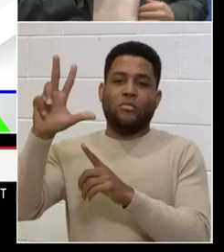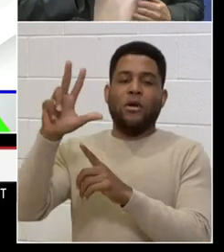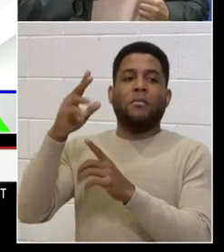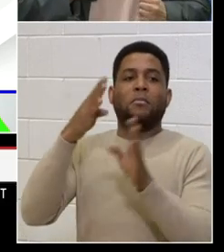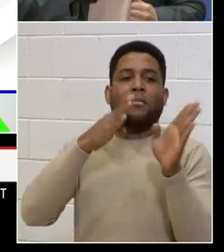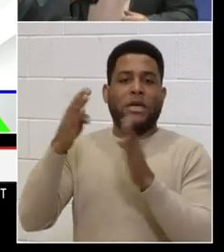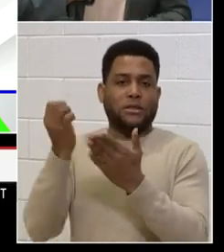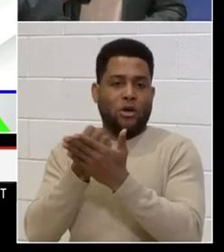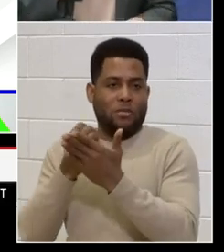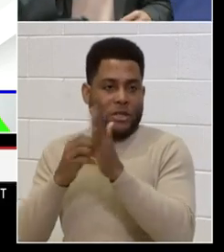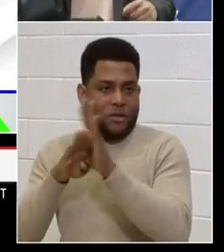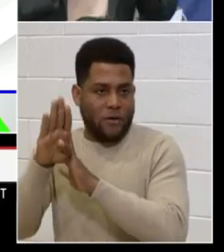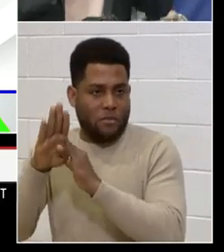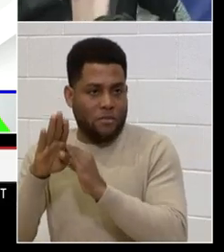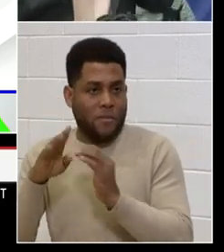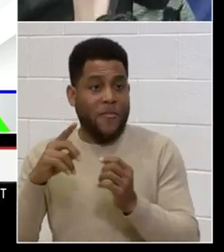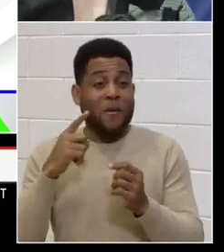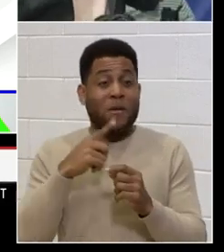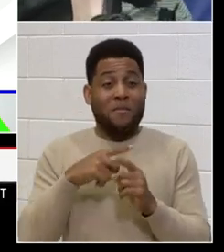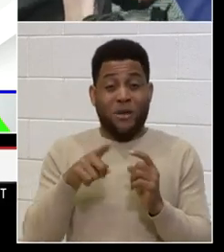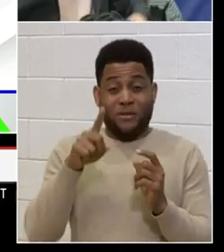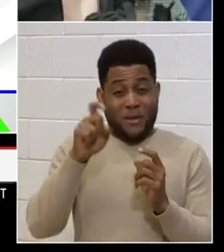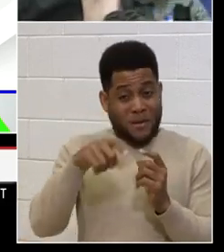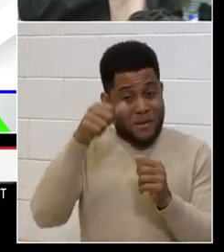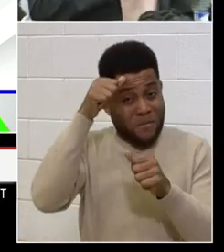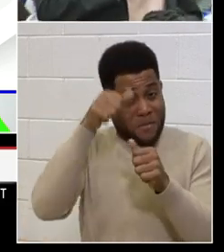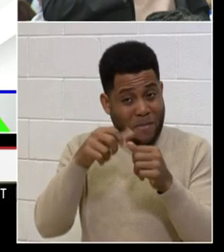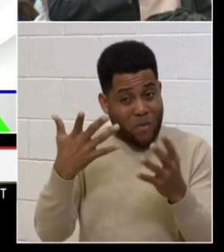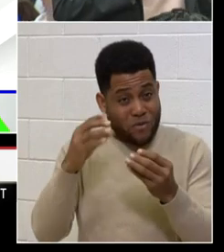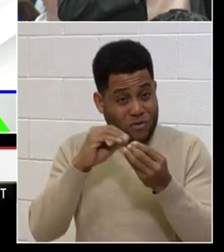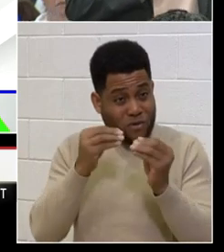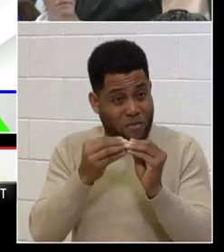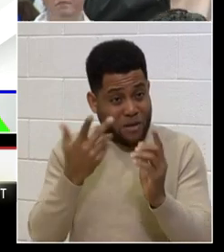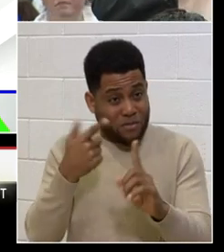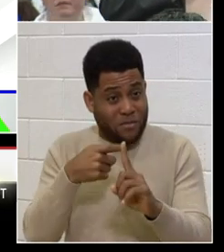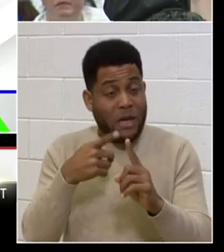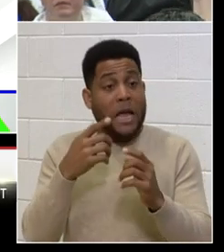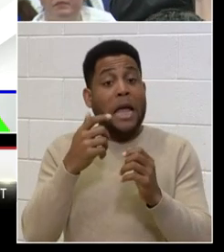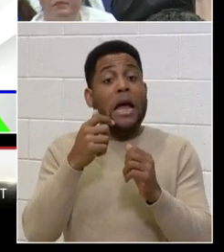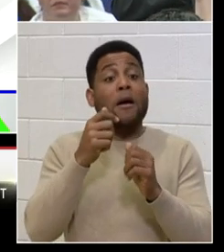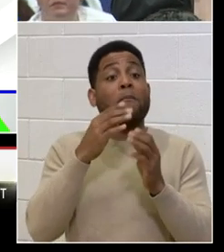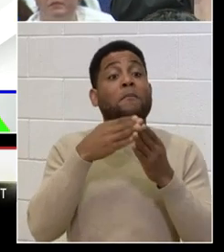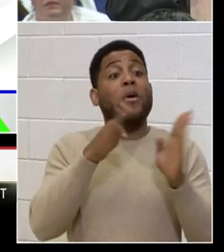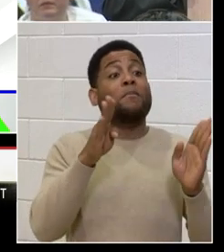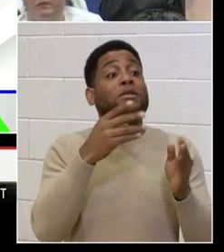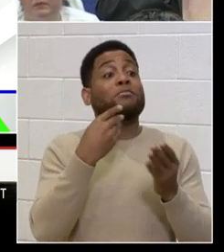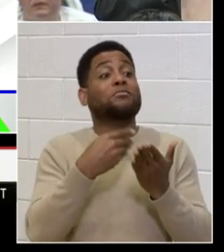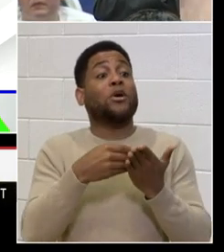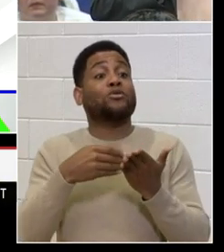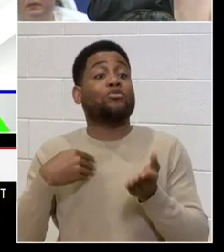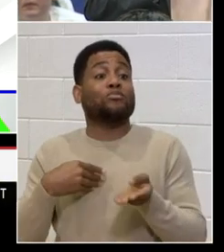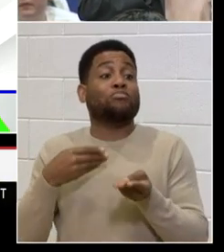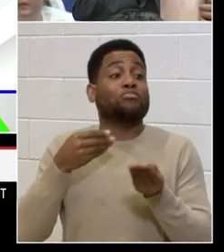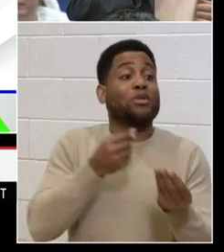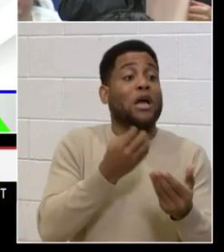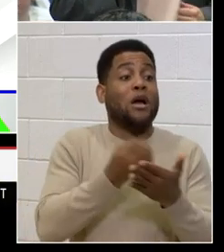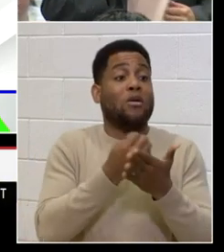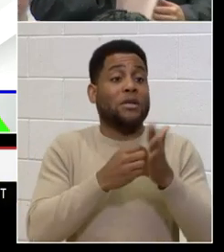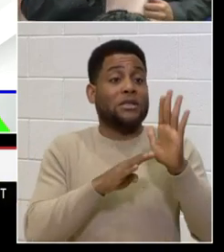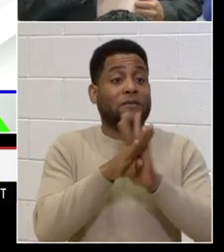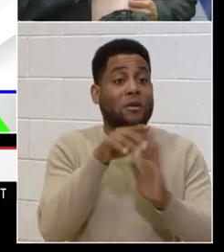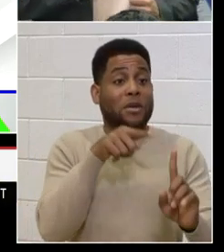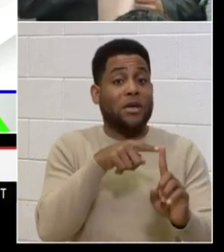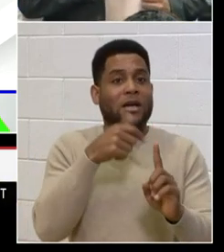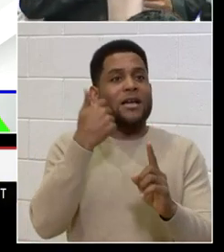you need to remember is that for every public dollar spent in economic development, $10 of private investment